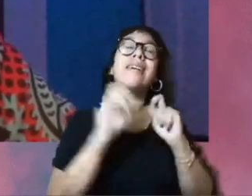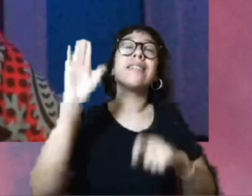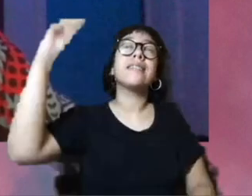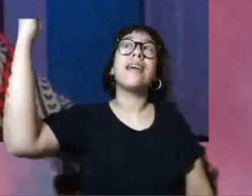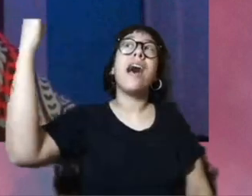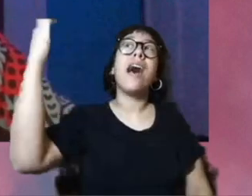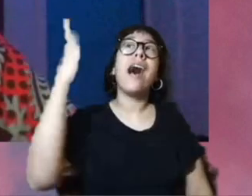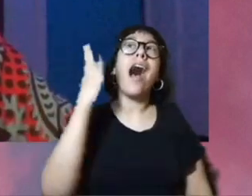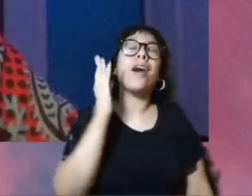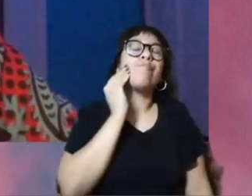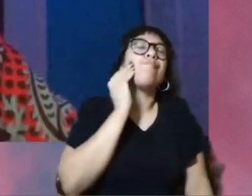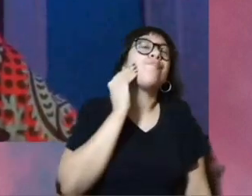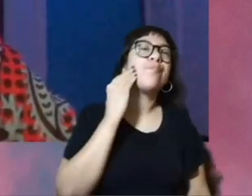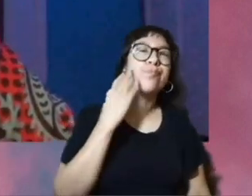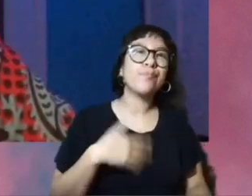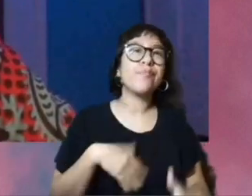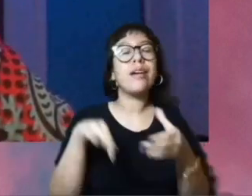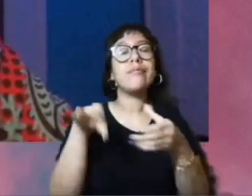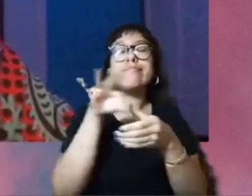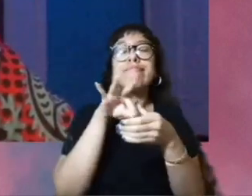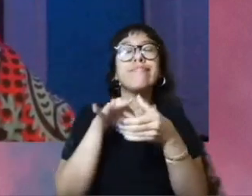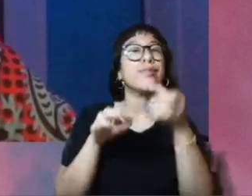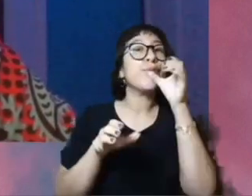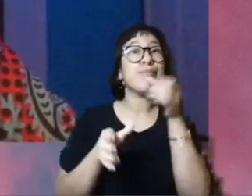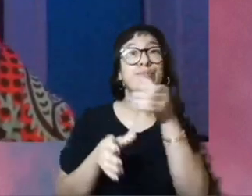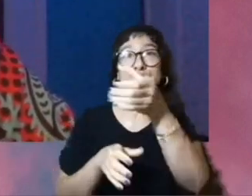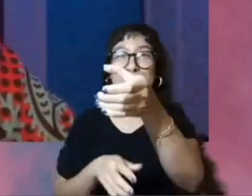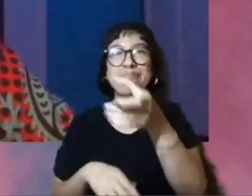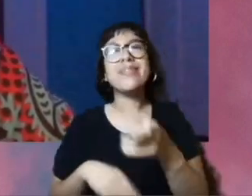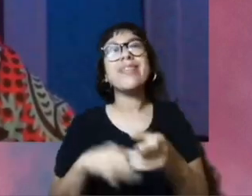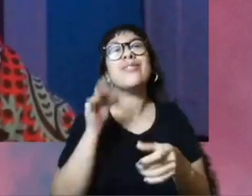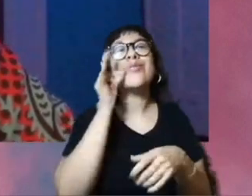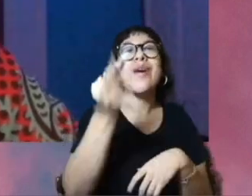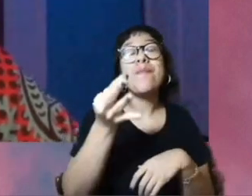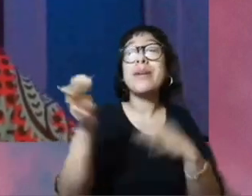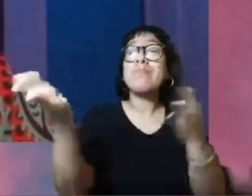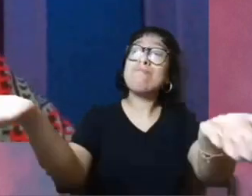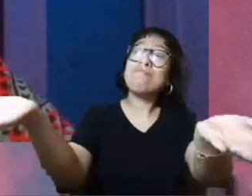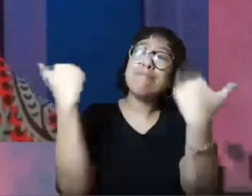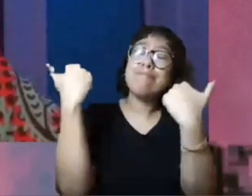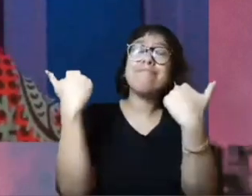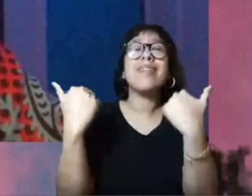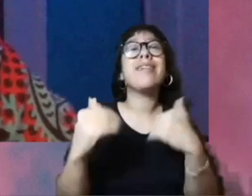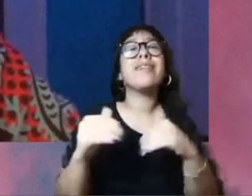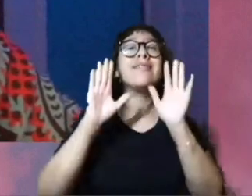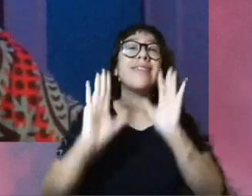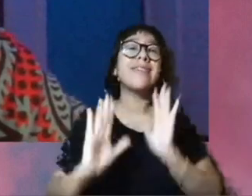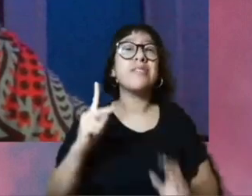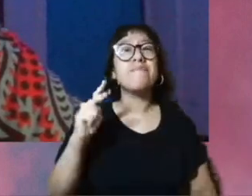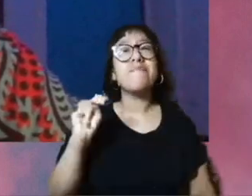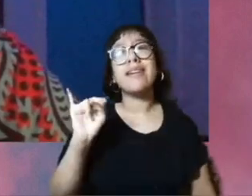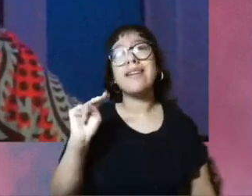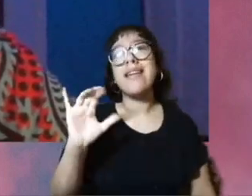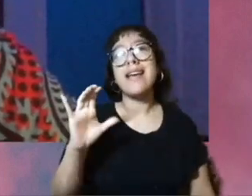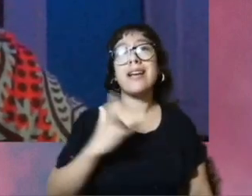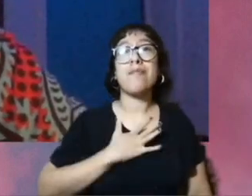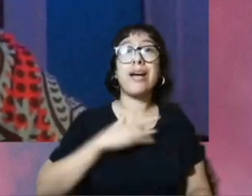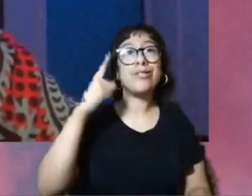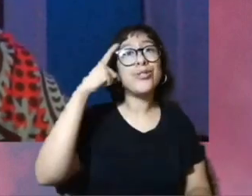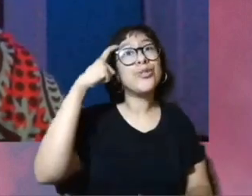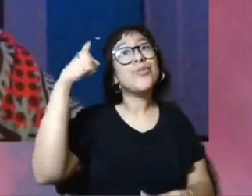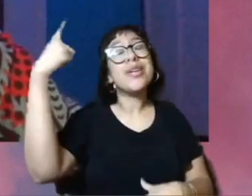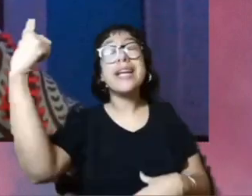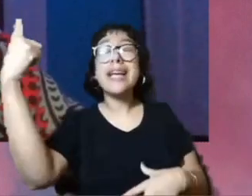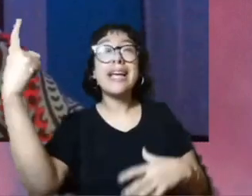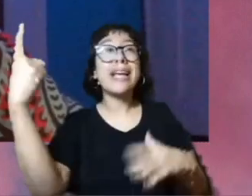skin, we crown sweet tea and strawberries, the guests of honor at our Sunday picnics. In my dreams, we are ordered to